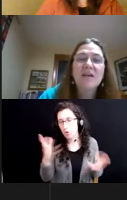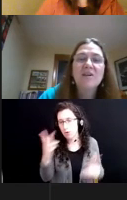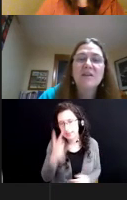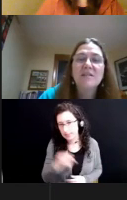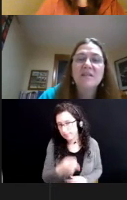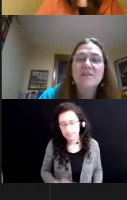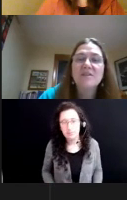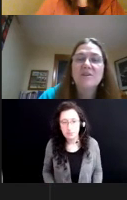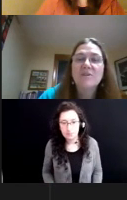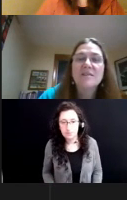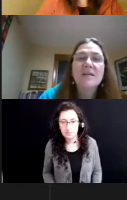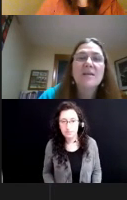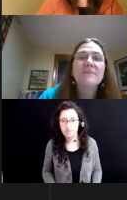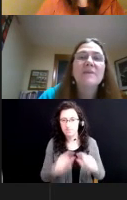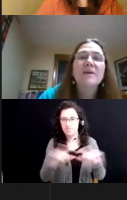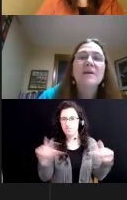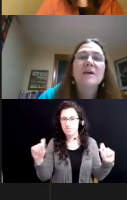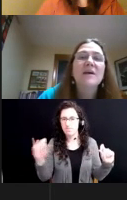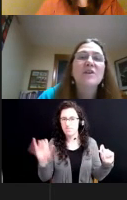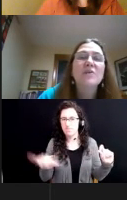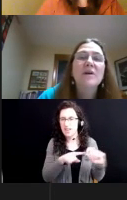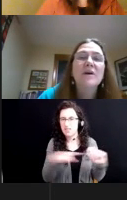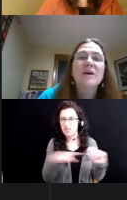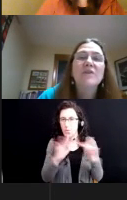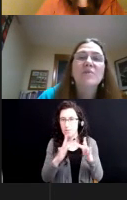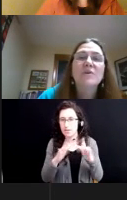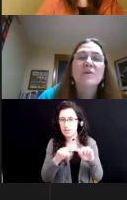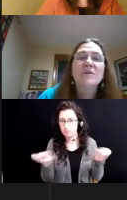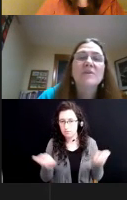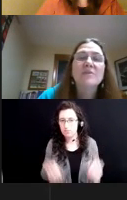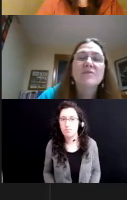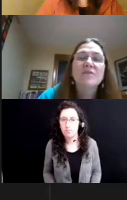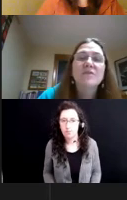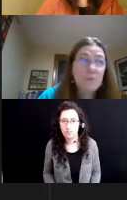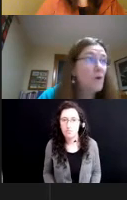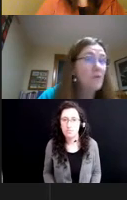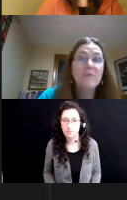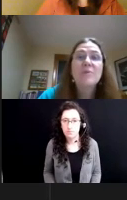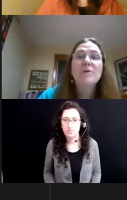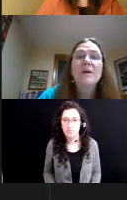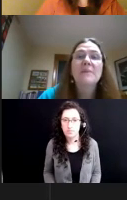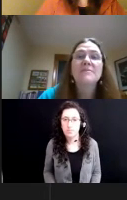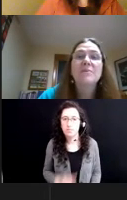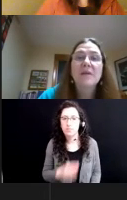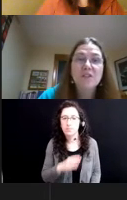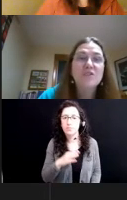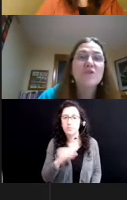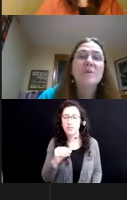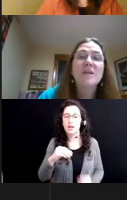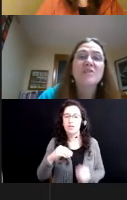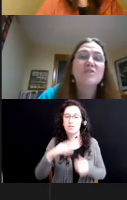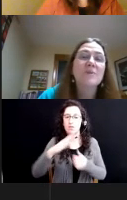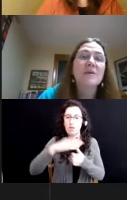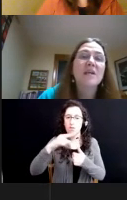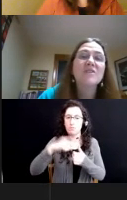mention, catalog.extension.Oregon State. And I know you work with some of those folks in the Small Farms program. So managing your